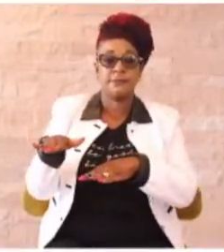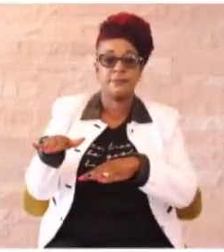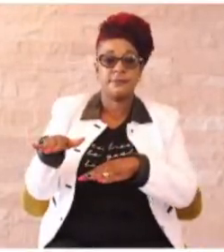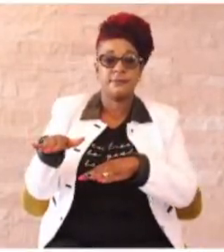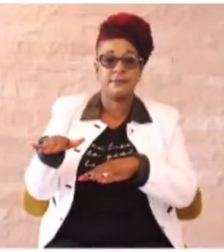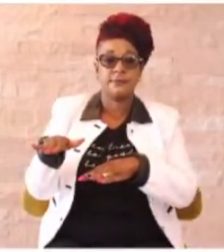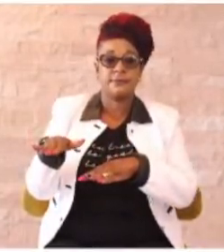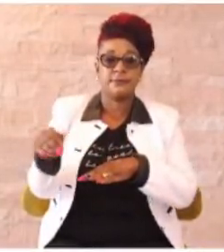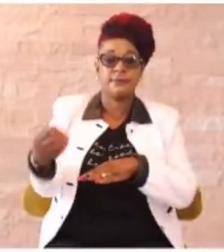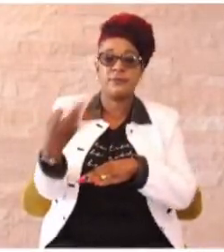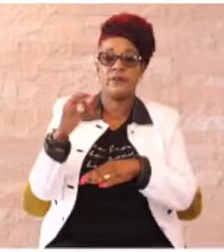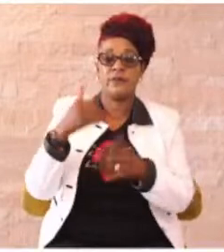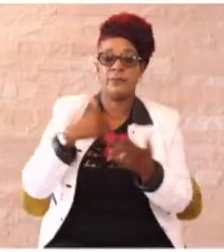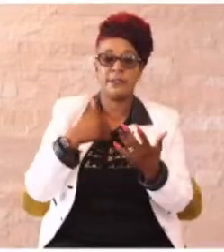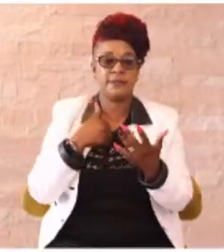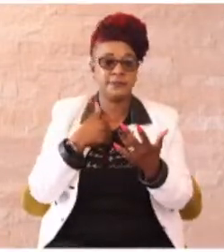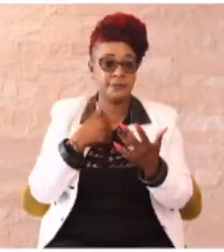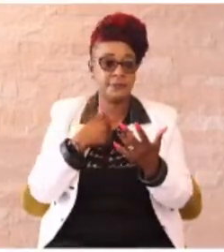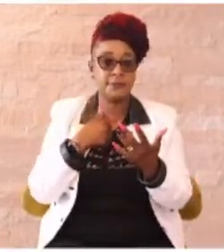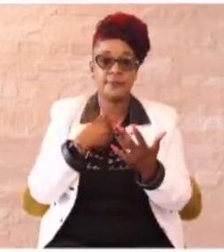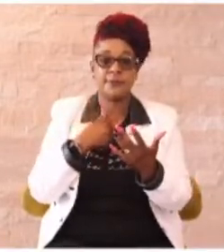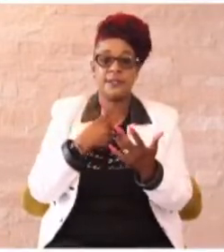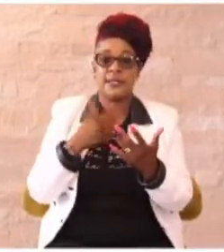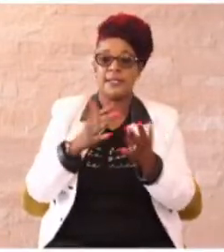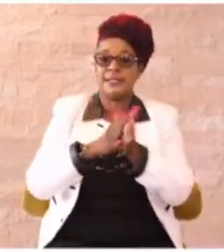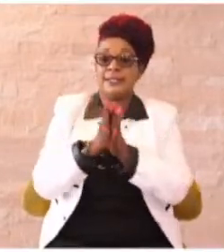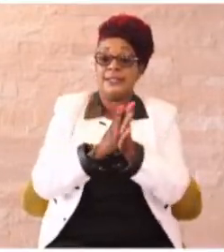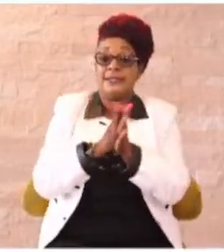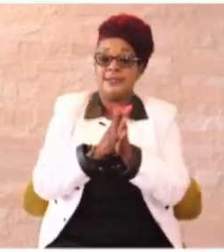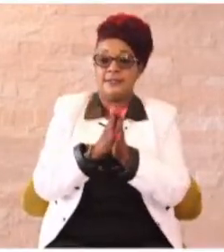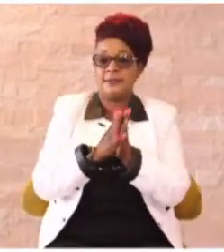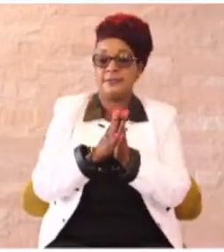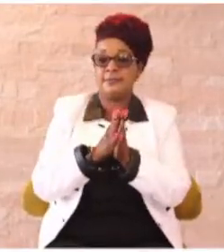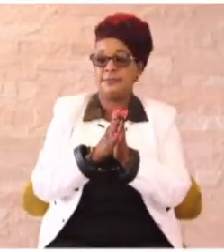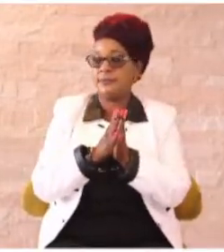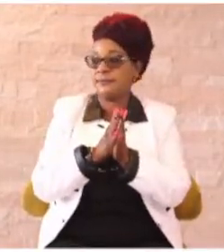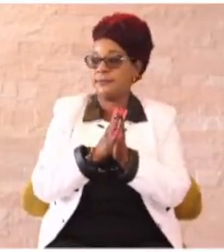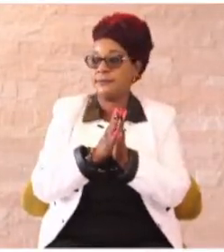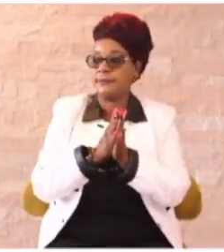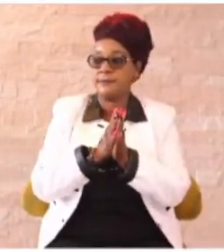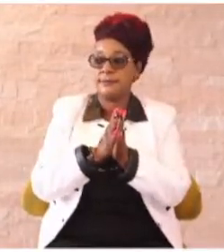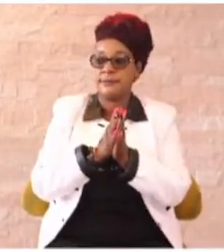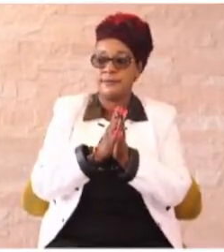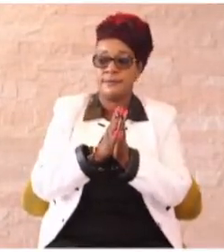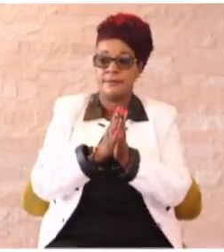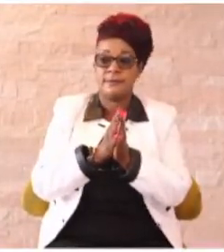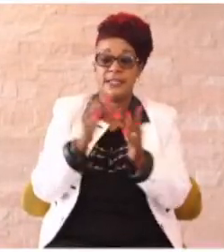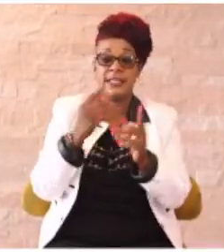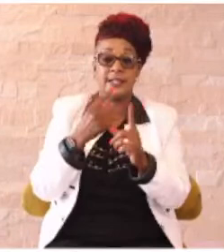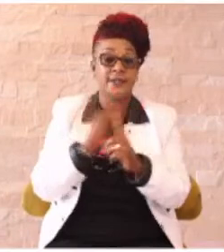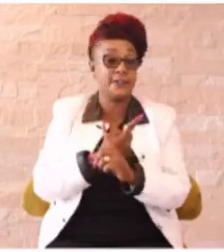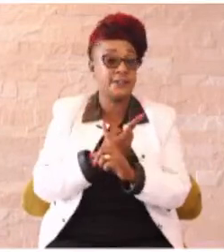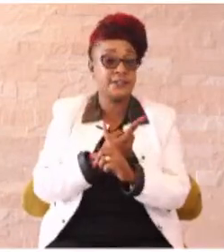For me, what is exciting for me is the differences